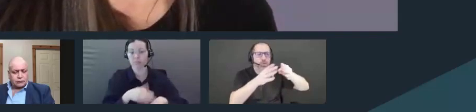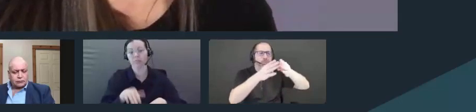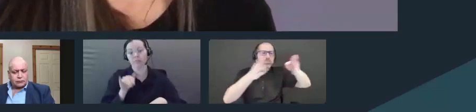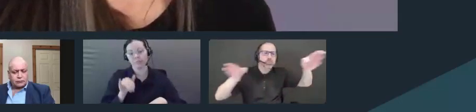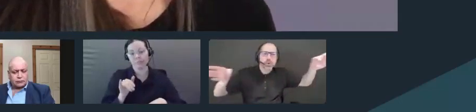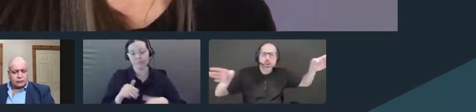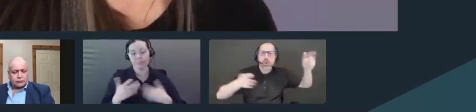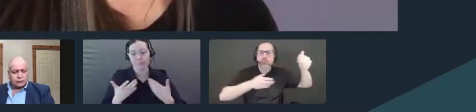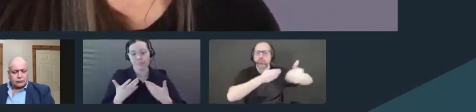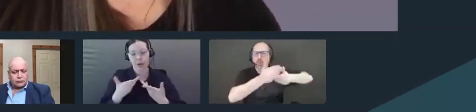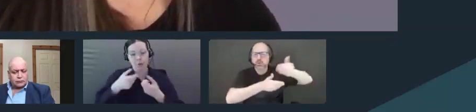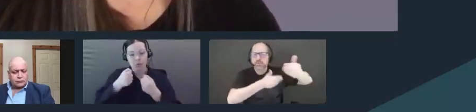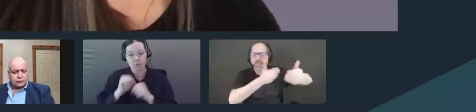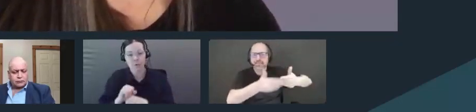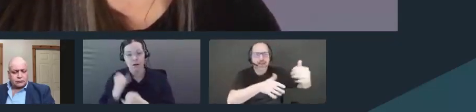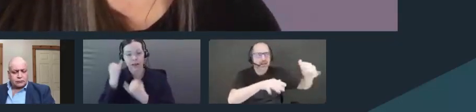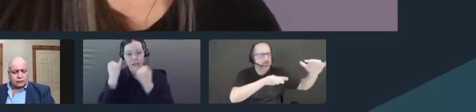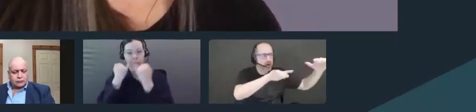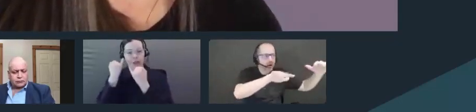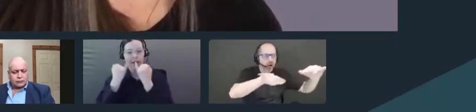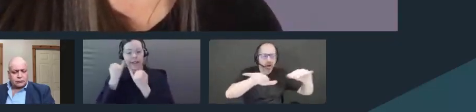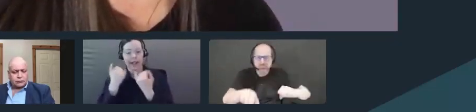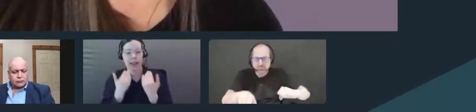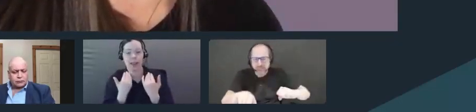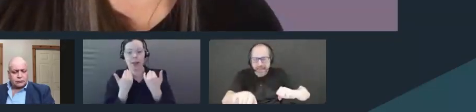and decolonization.